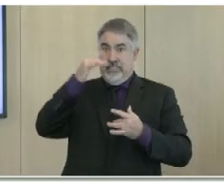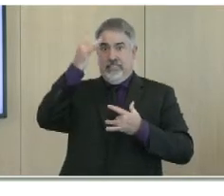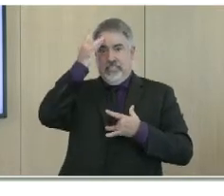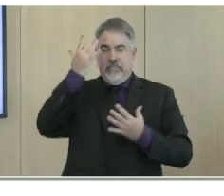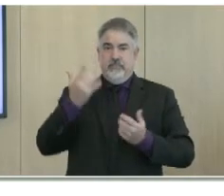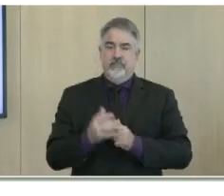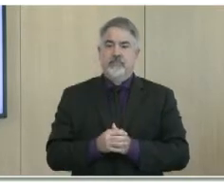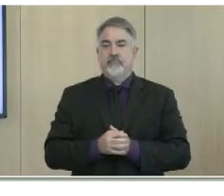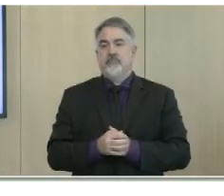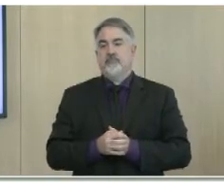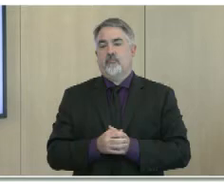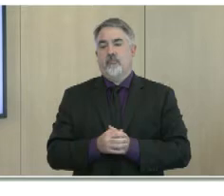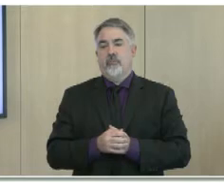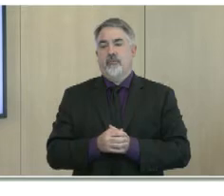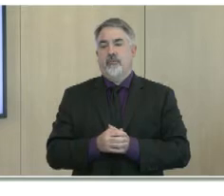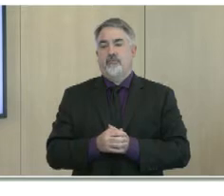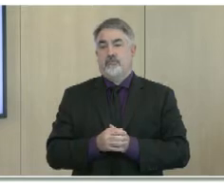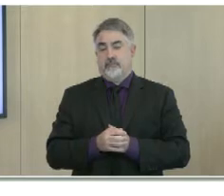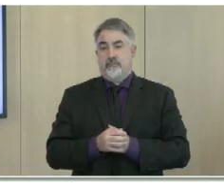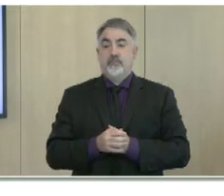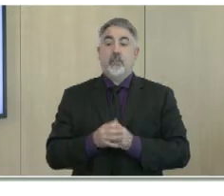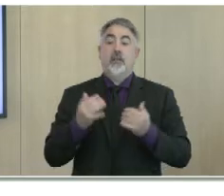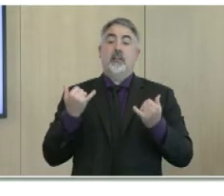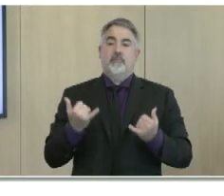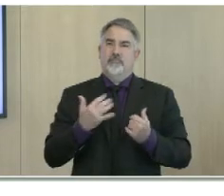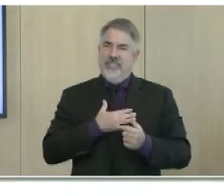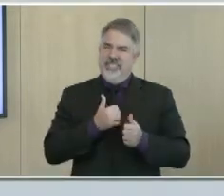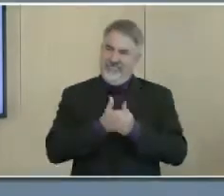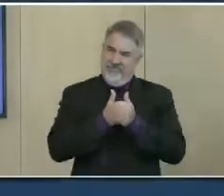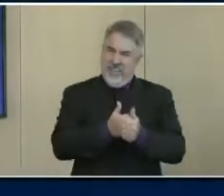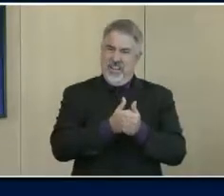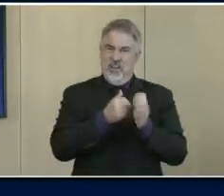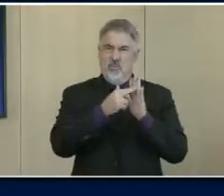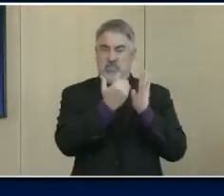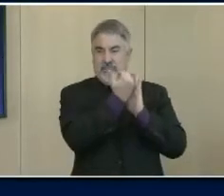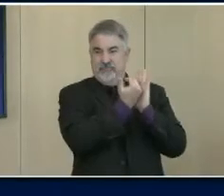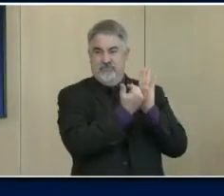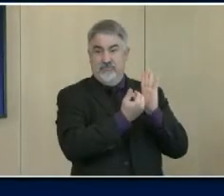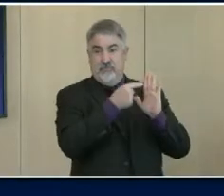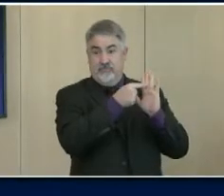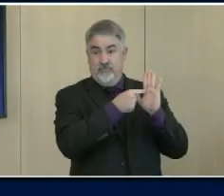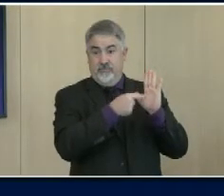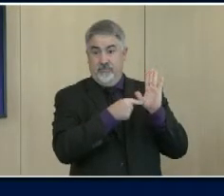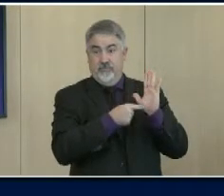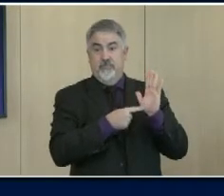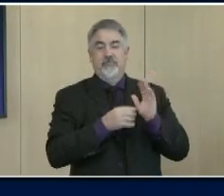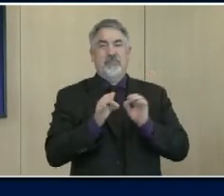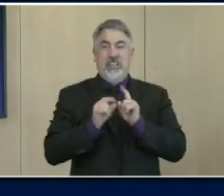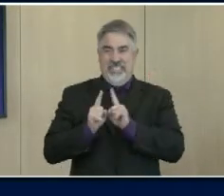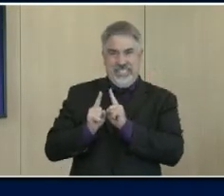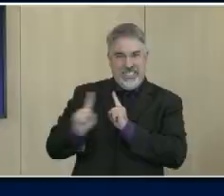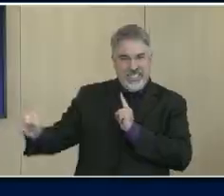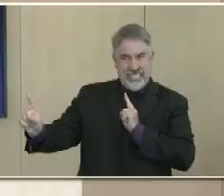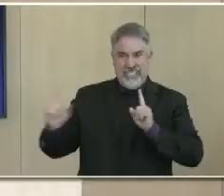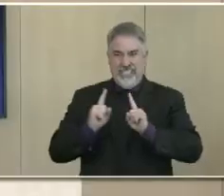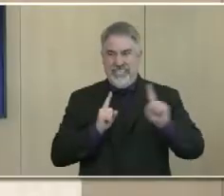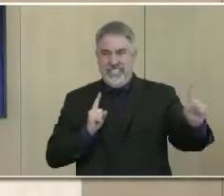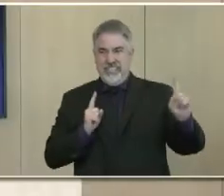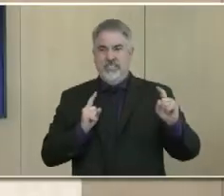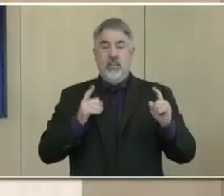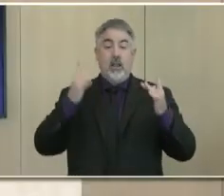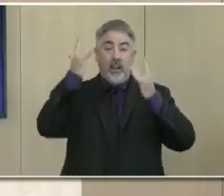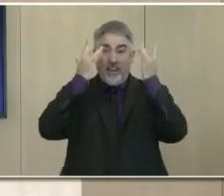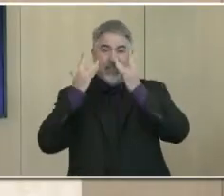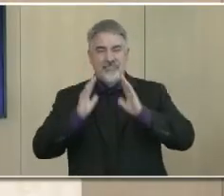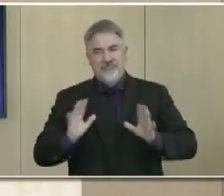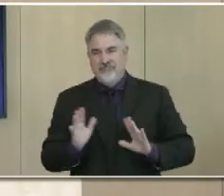spread, please heed these important steps. Practice social distancing. Avoid touching your face,